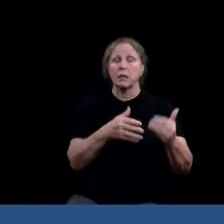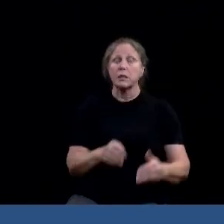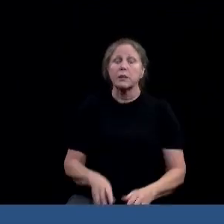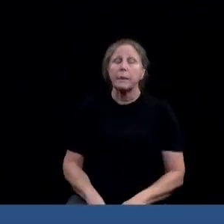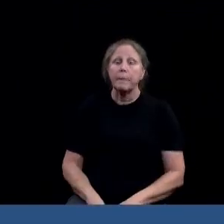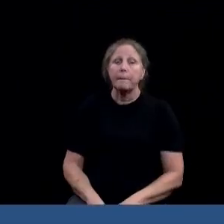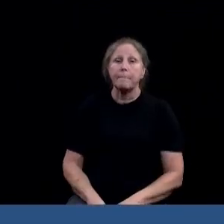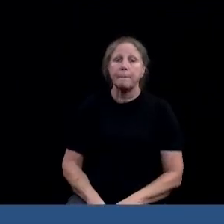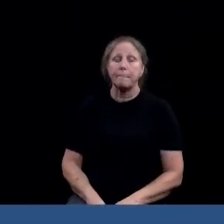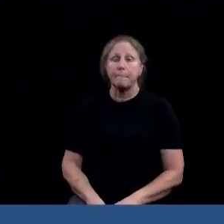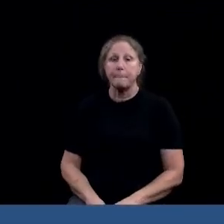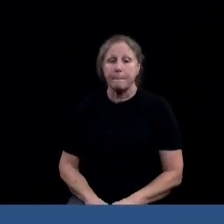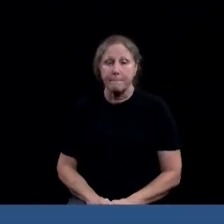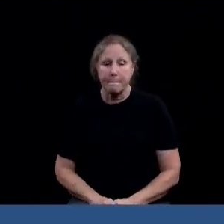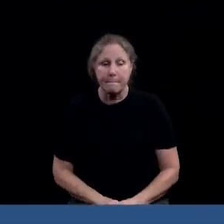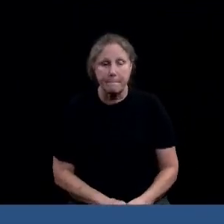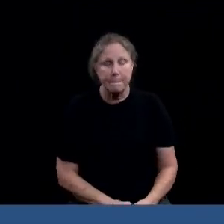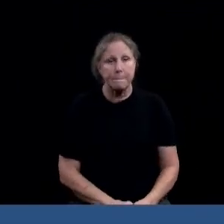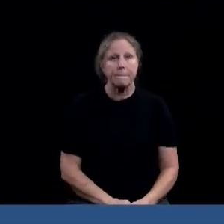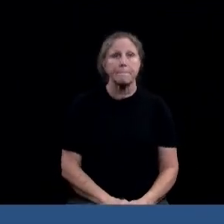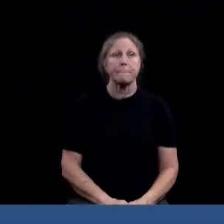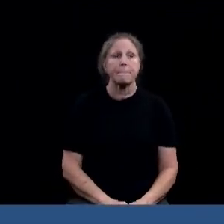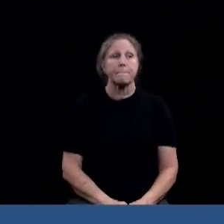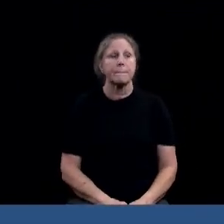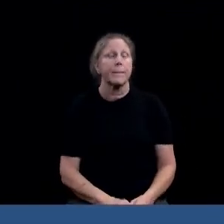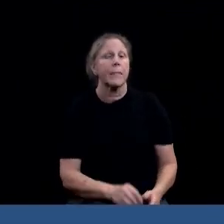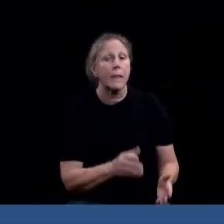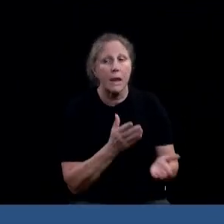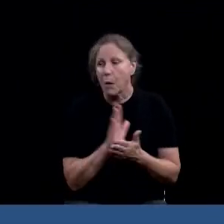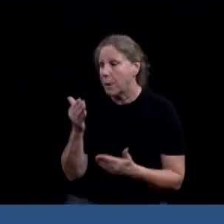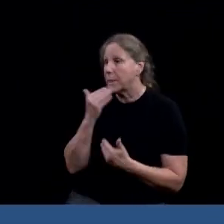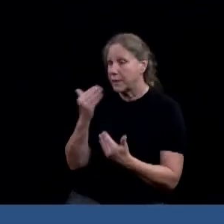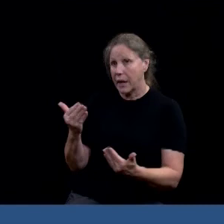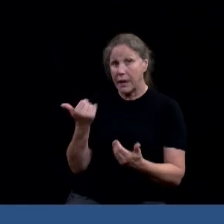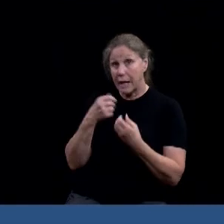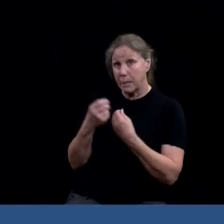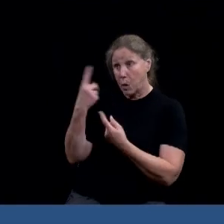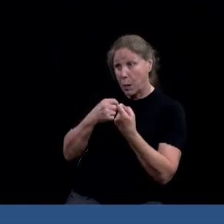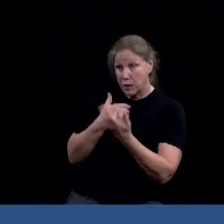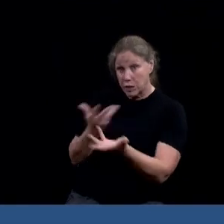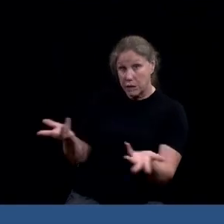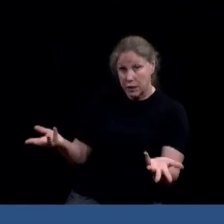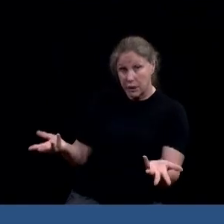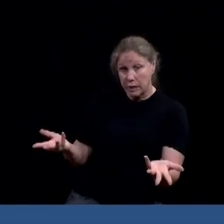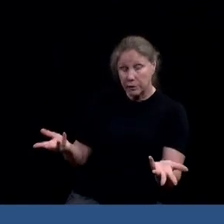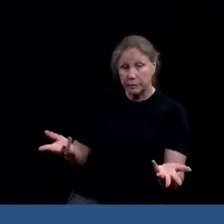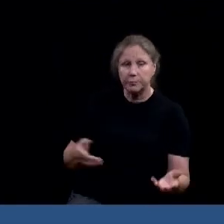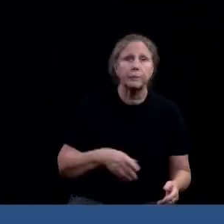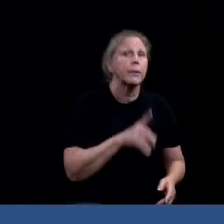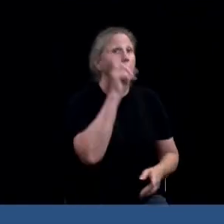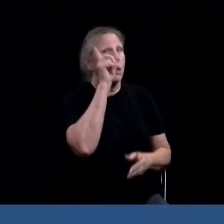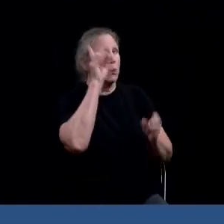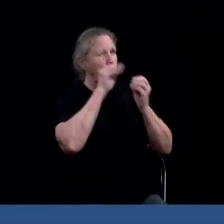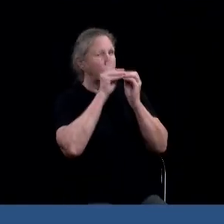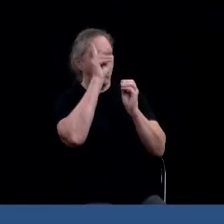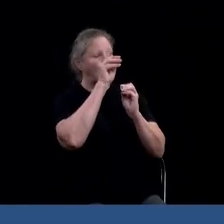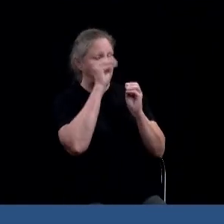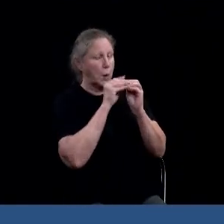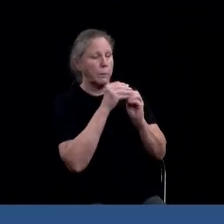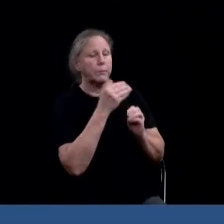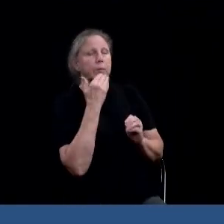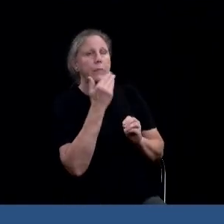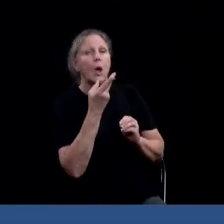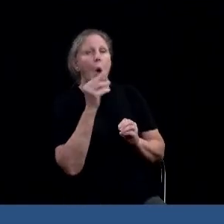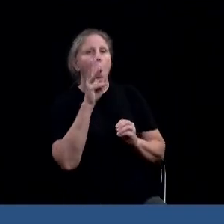All right. But thank you. Any more questions? Just one more very quick one. Sure. I thank you for the capital stack information. I was able to review it. I